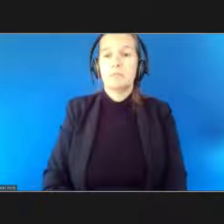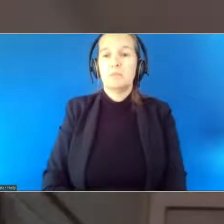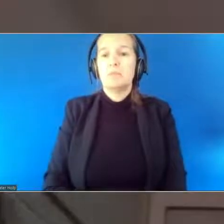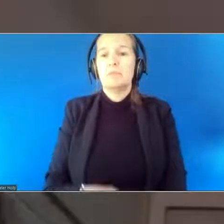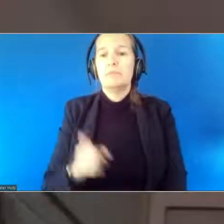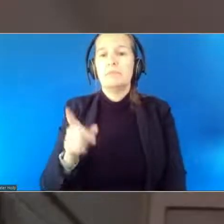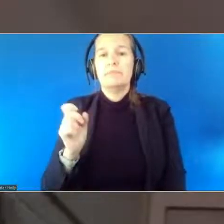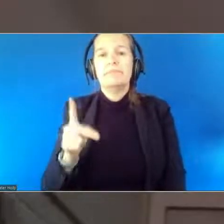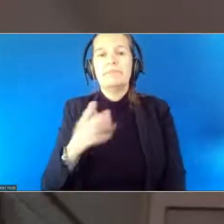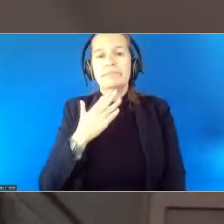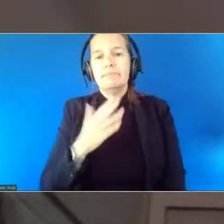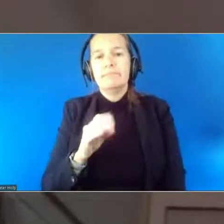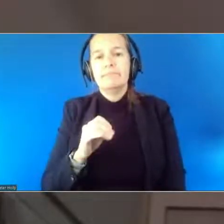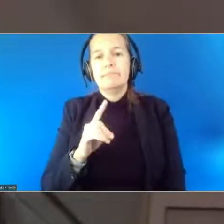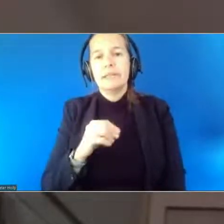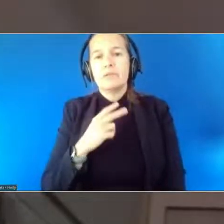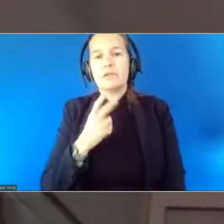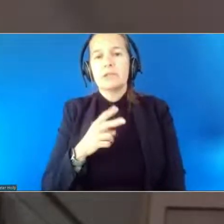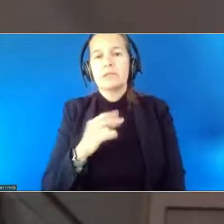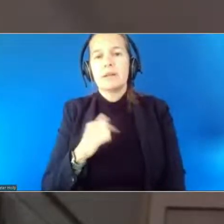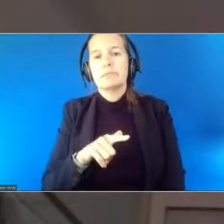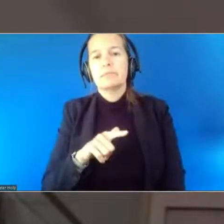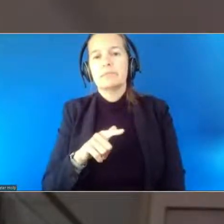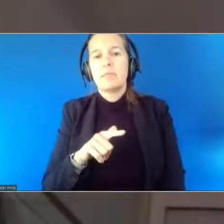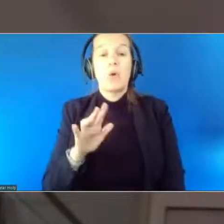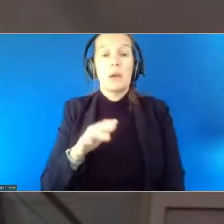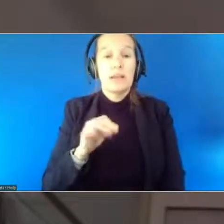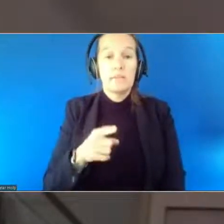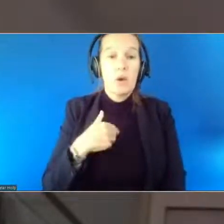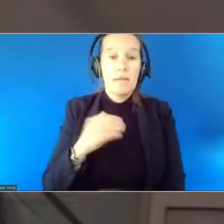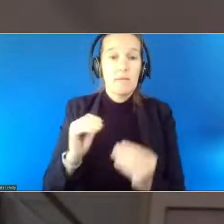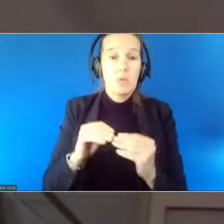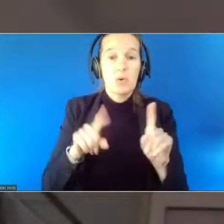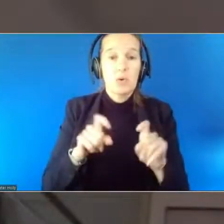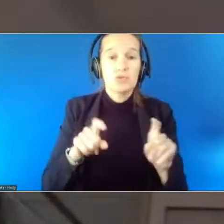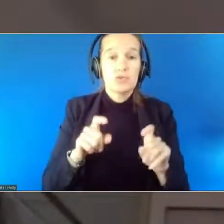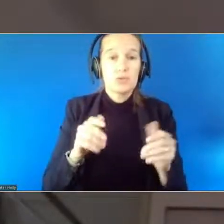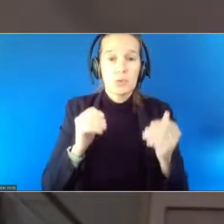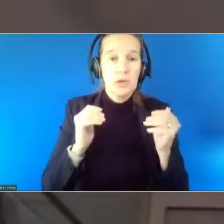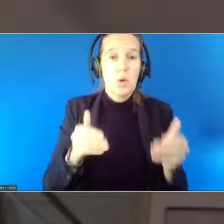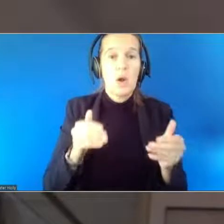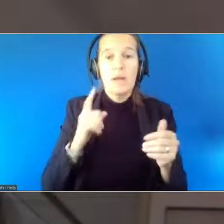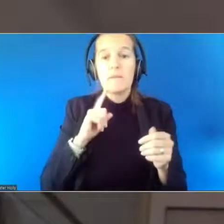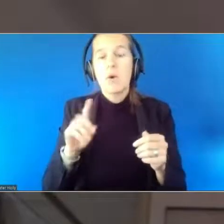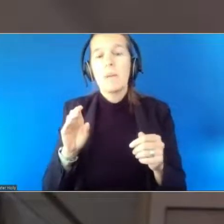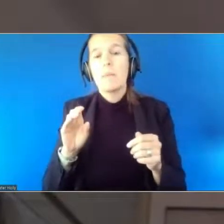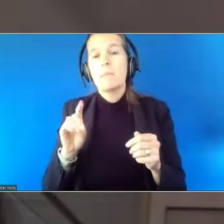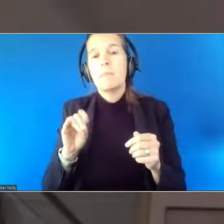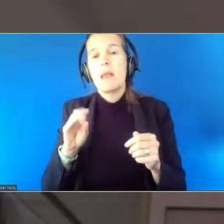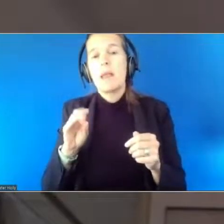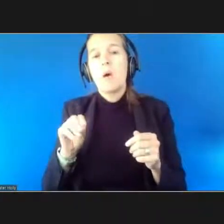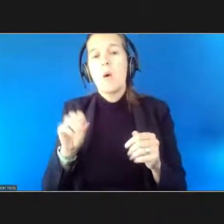Okay, thank you, Mendocino Voice. And if you have any more questions, please go ahead for Mendocino Action News.